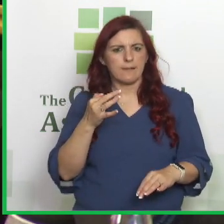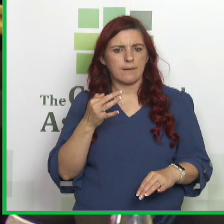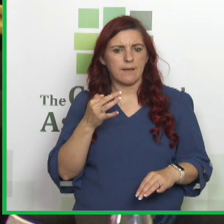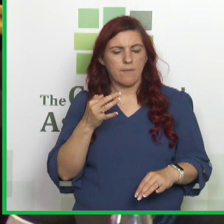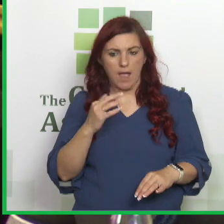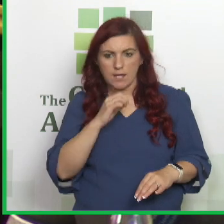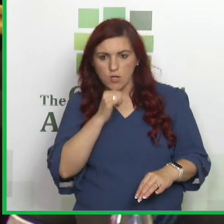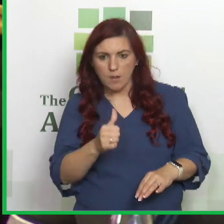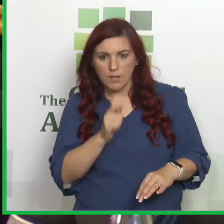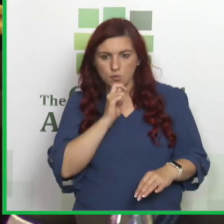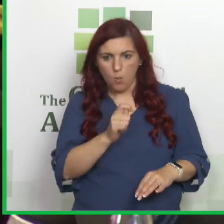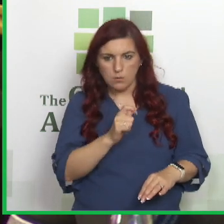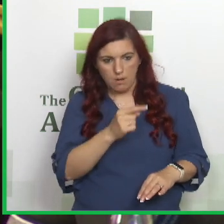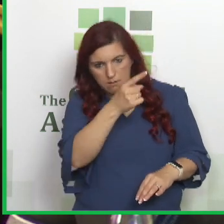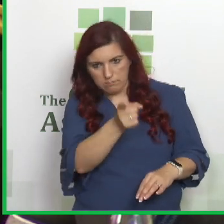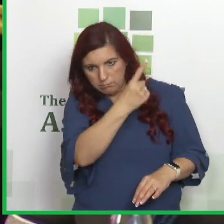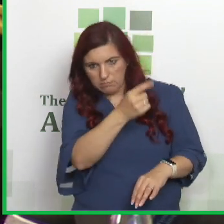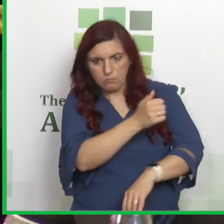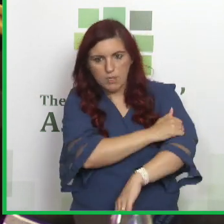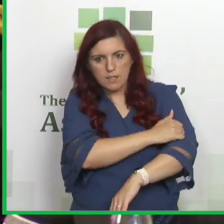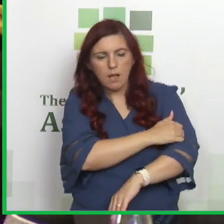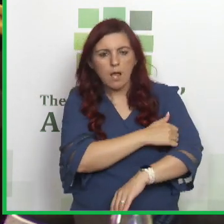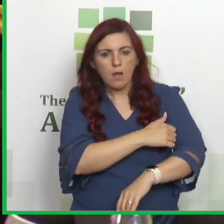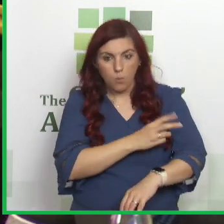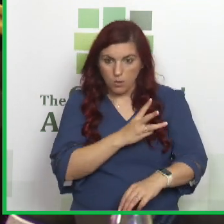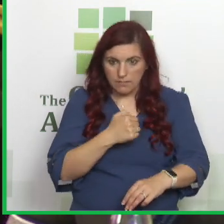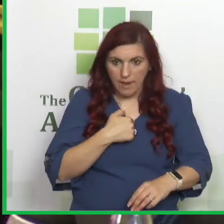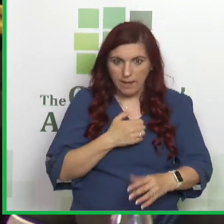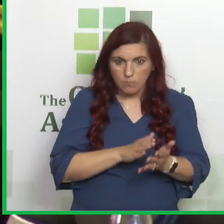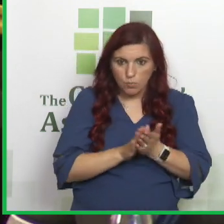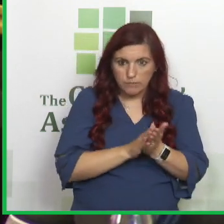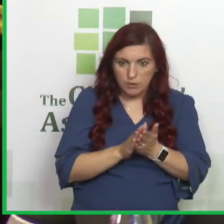sentence, would I ever have had the